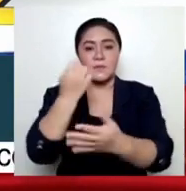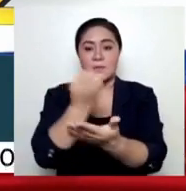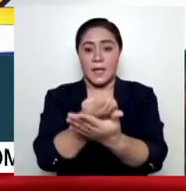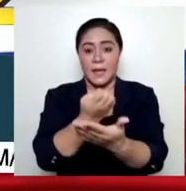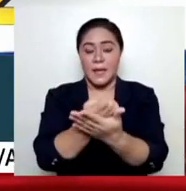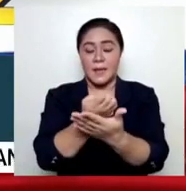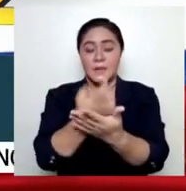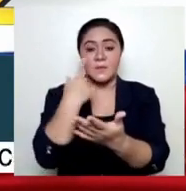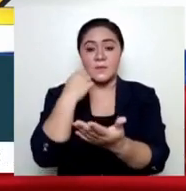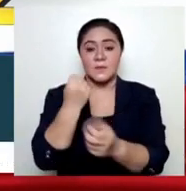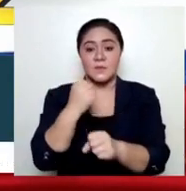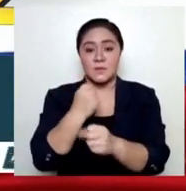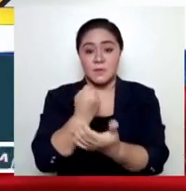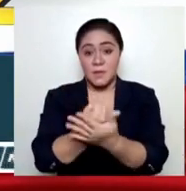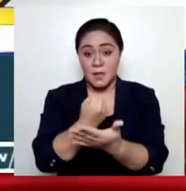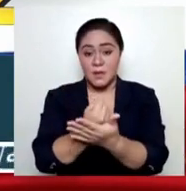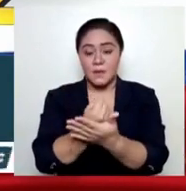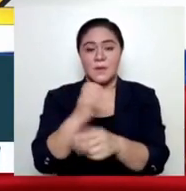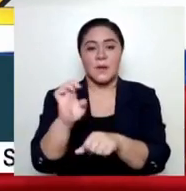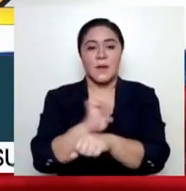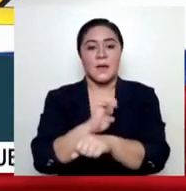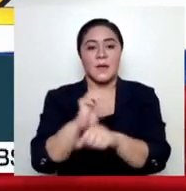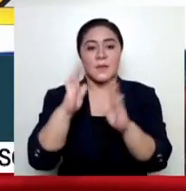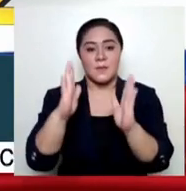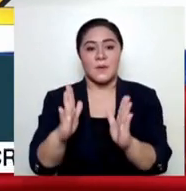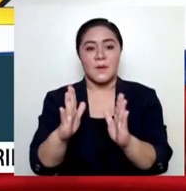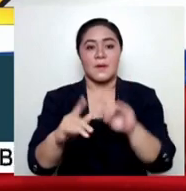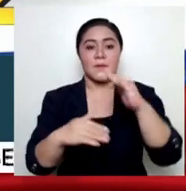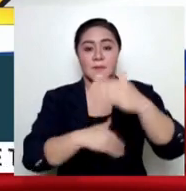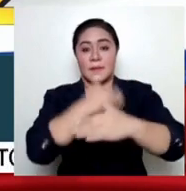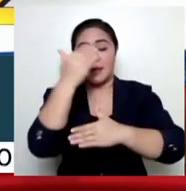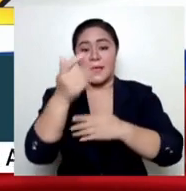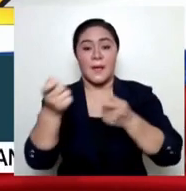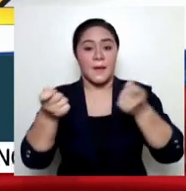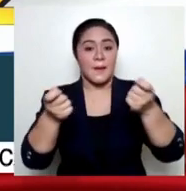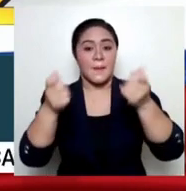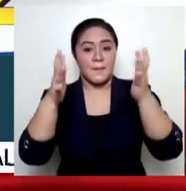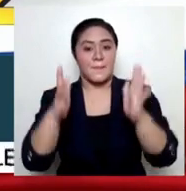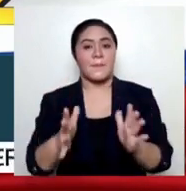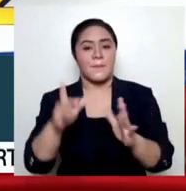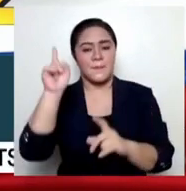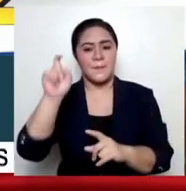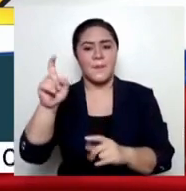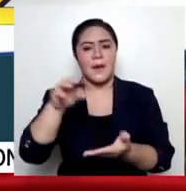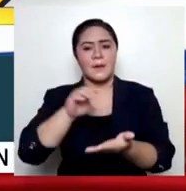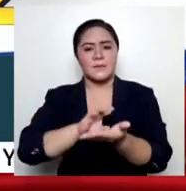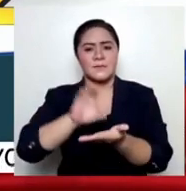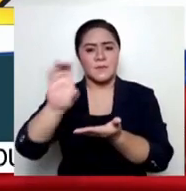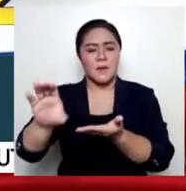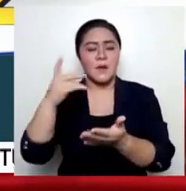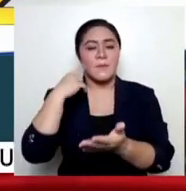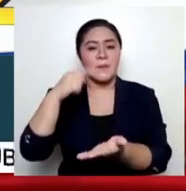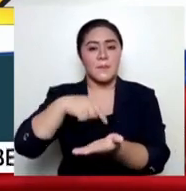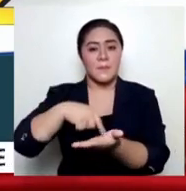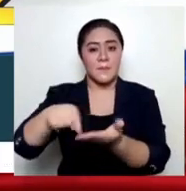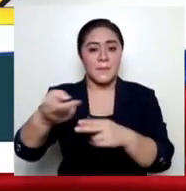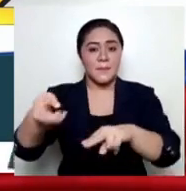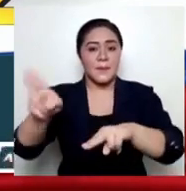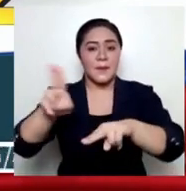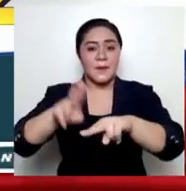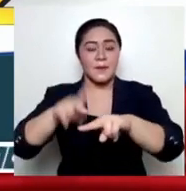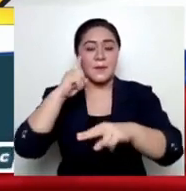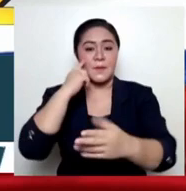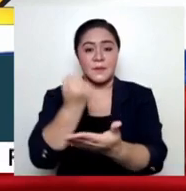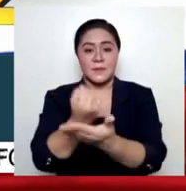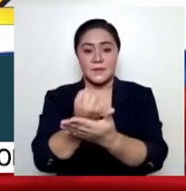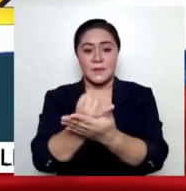groups earlier said the next administration should prioritize pay hikes for laborers, saying the real value of salaries has